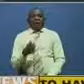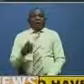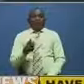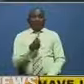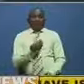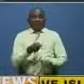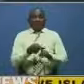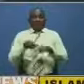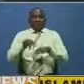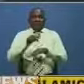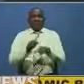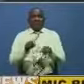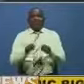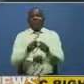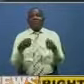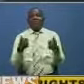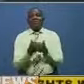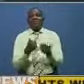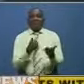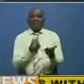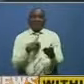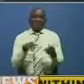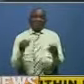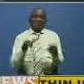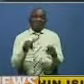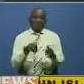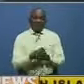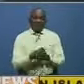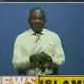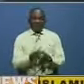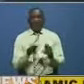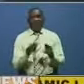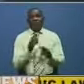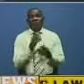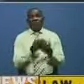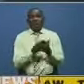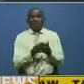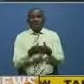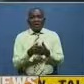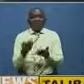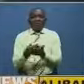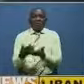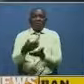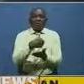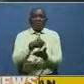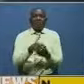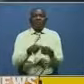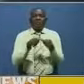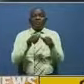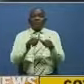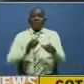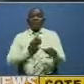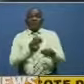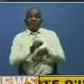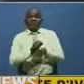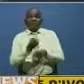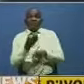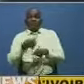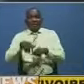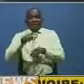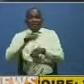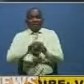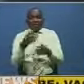same challenges like you talk about, whether it's raising revenue, to sustain us. Broadcasting is very